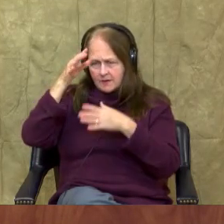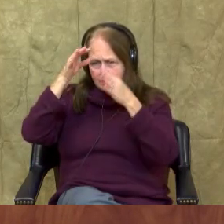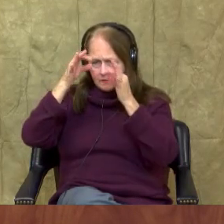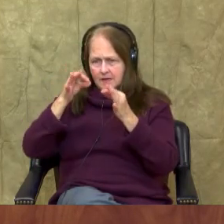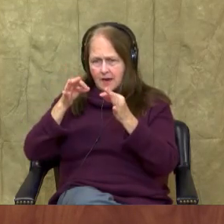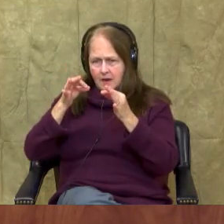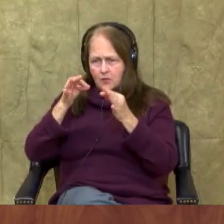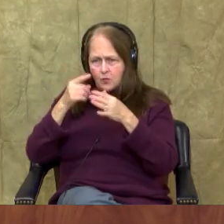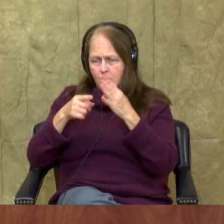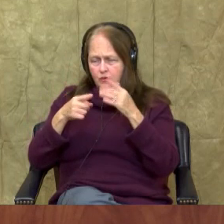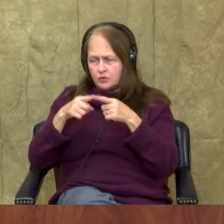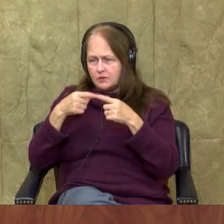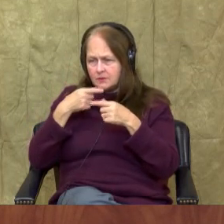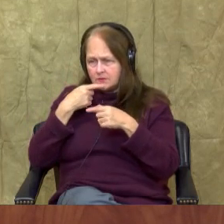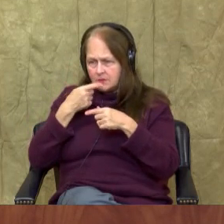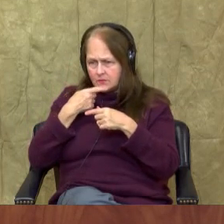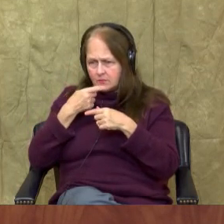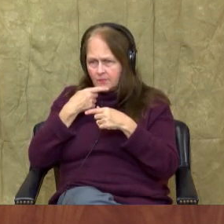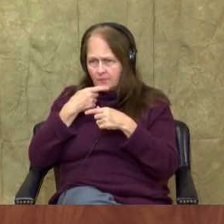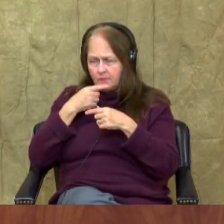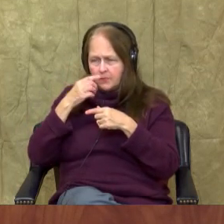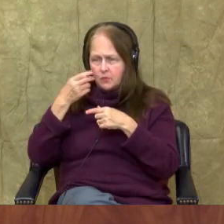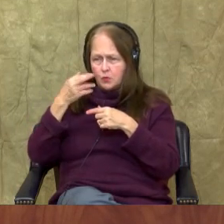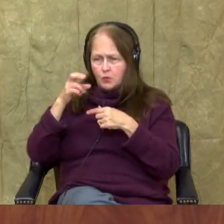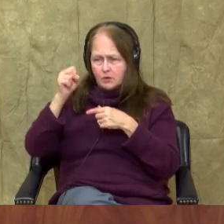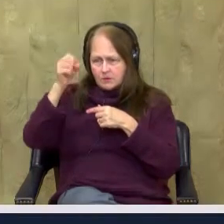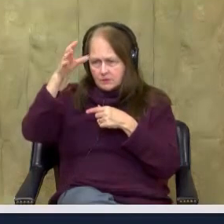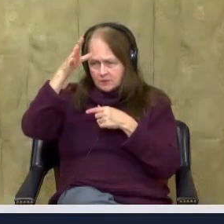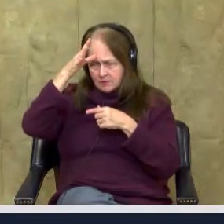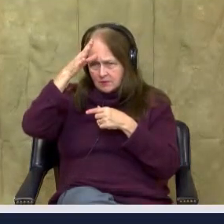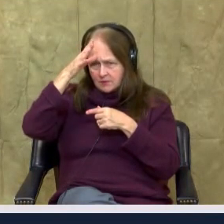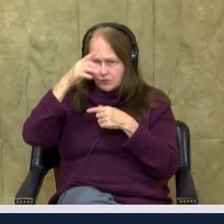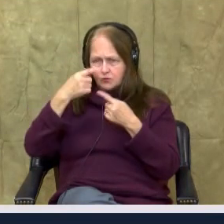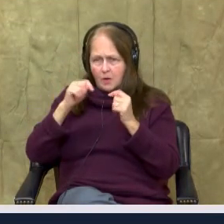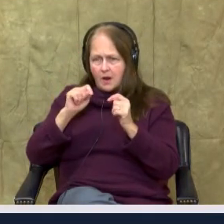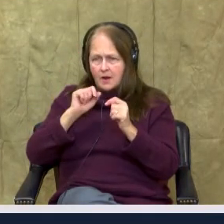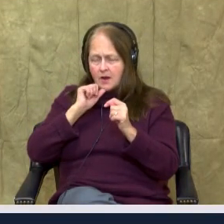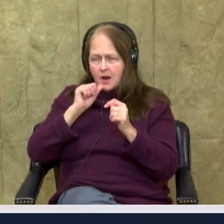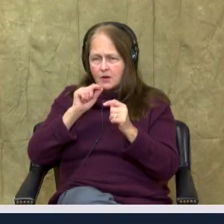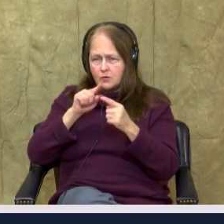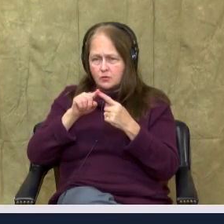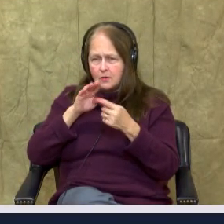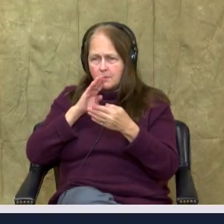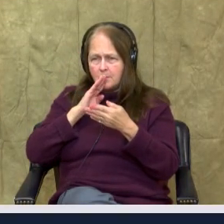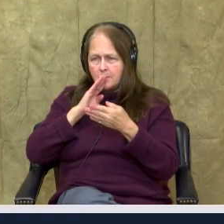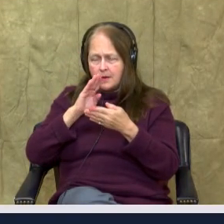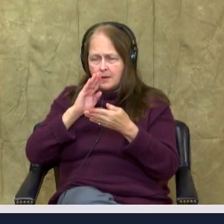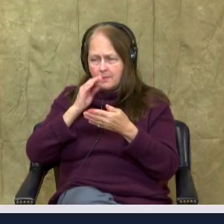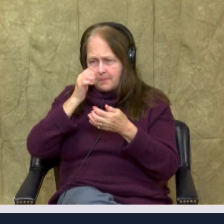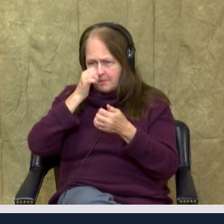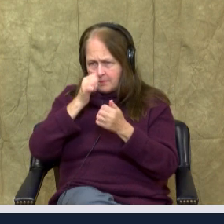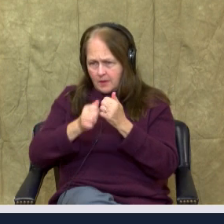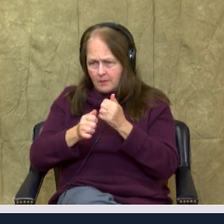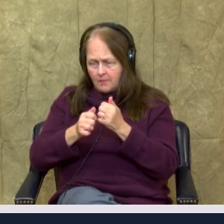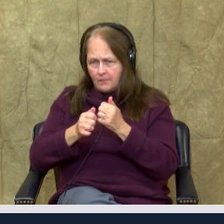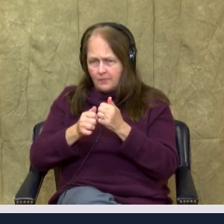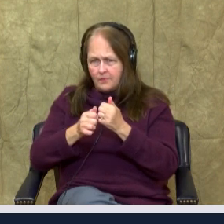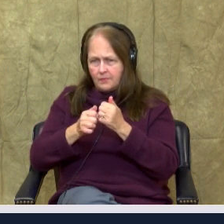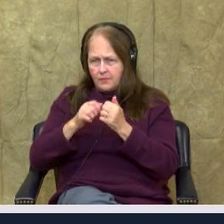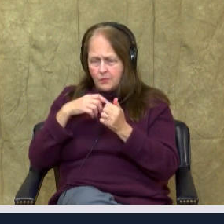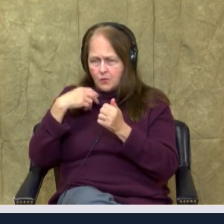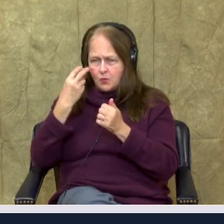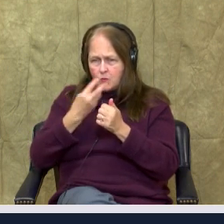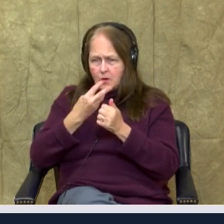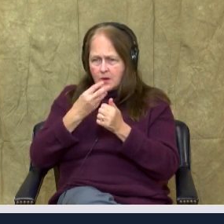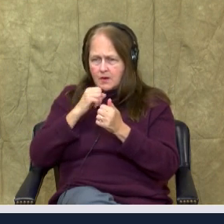say. Okay, that Chris's dad is trying not to be mean. Well, and we all know that when we